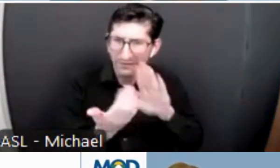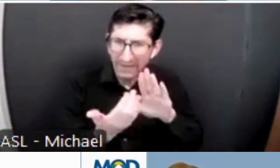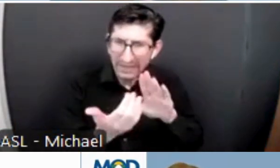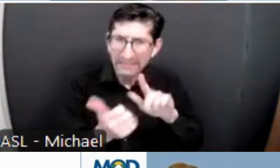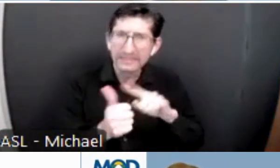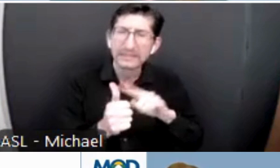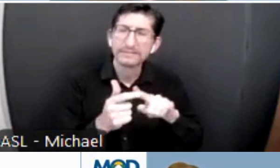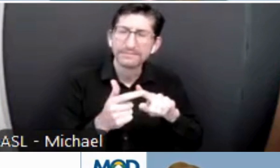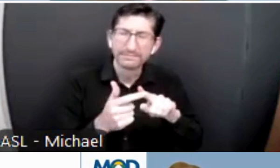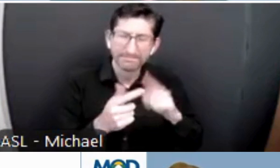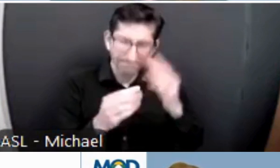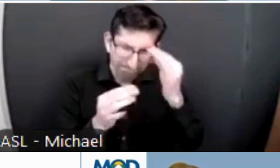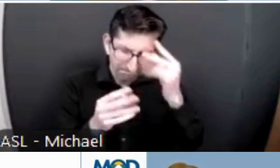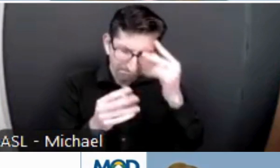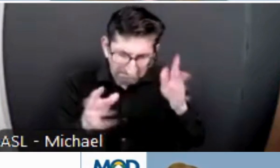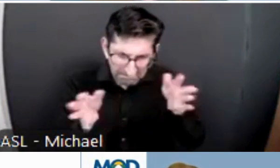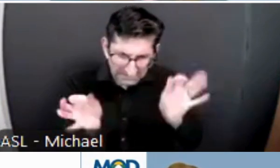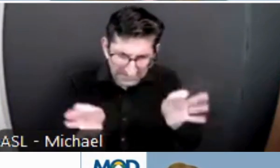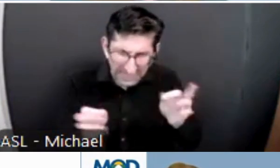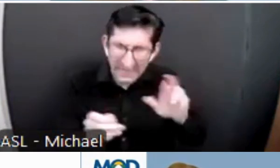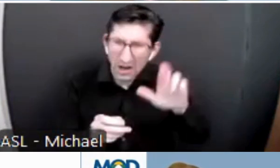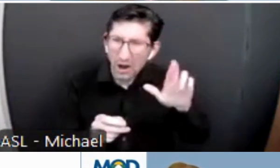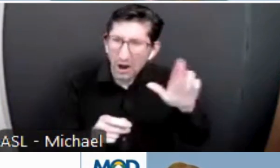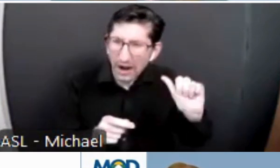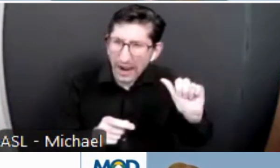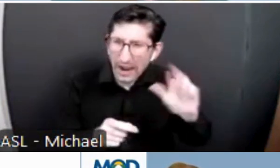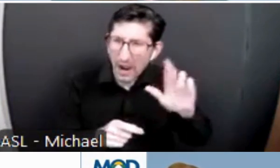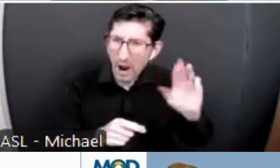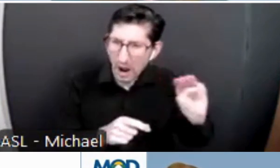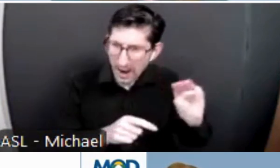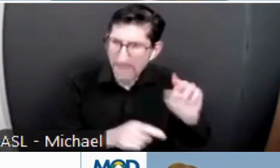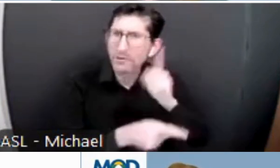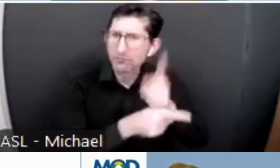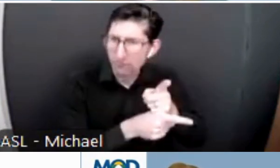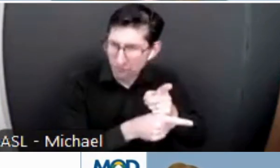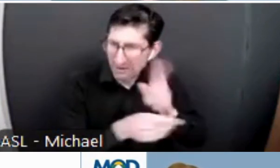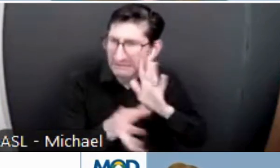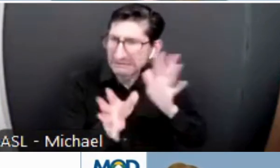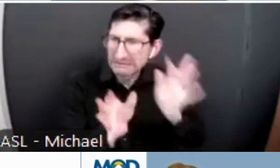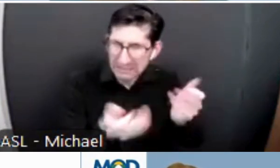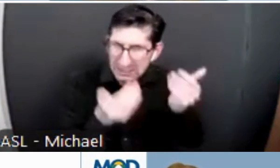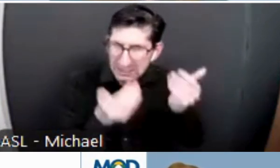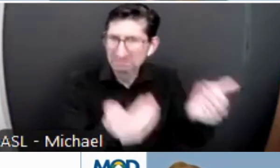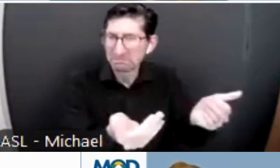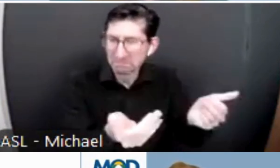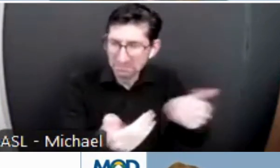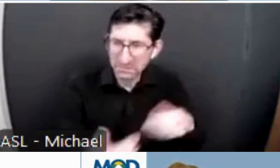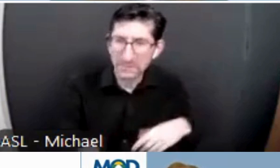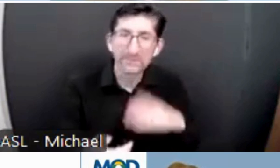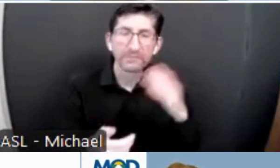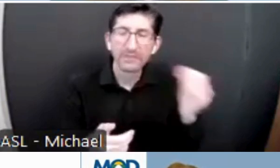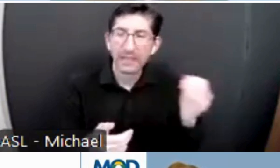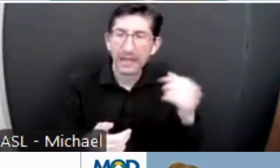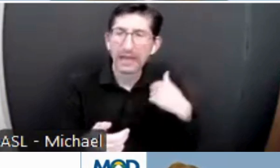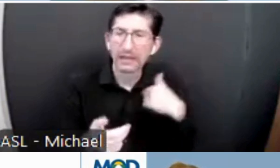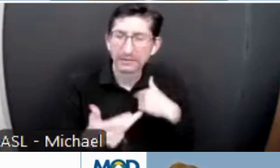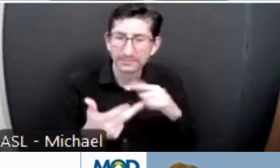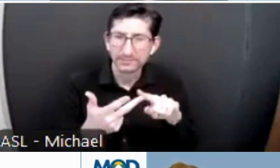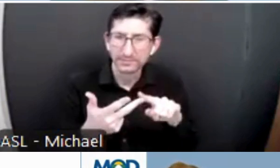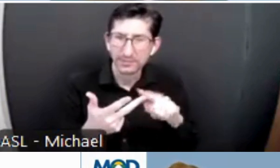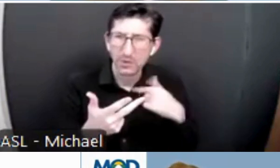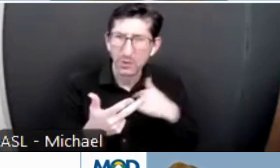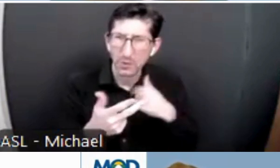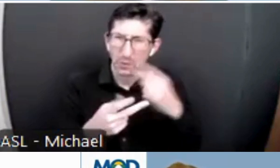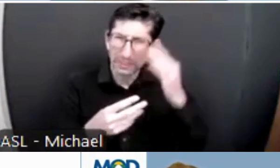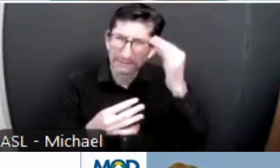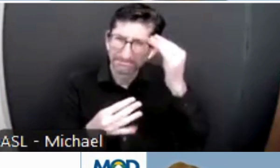out whether an accommodation or modification was an appropriate avenue to resolve our issue, and worked out what reasonable solution